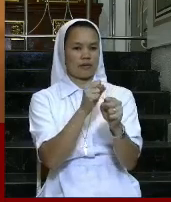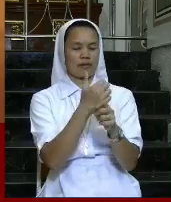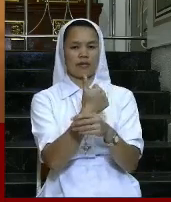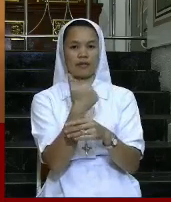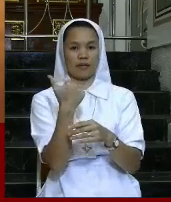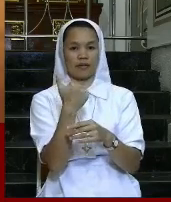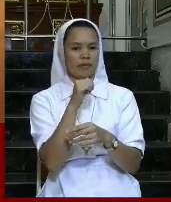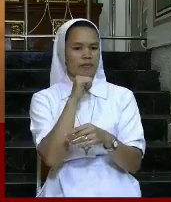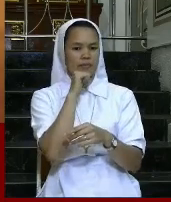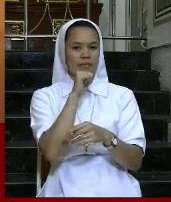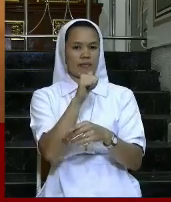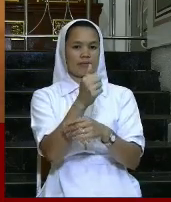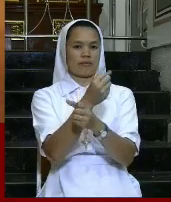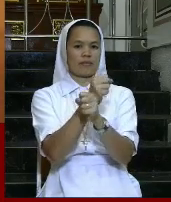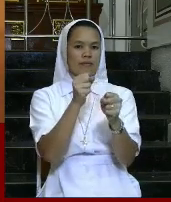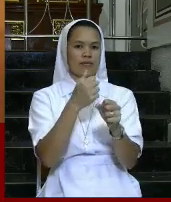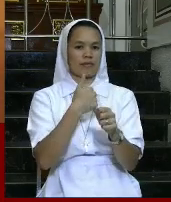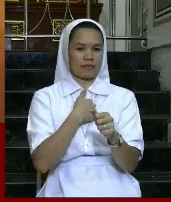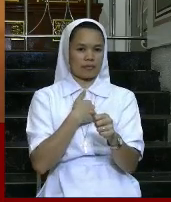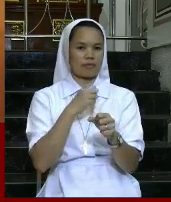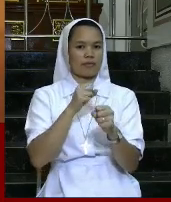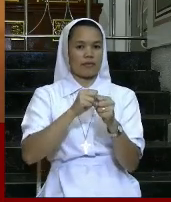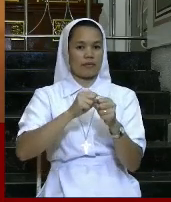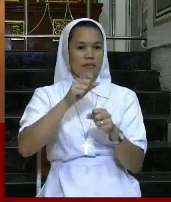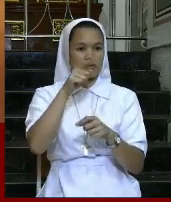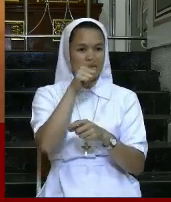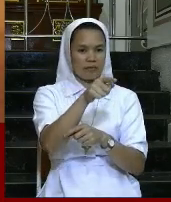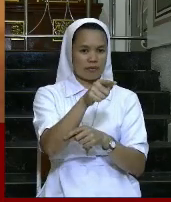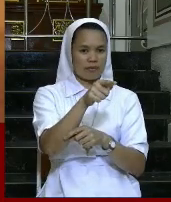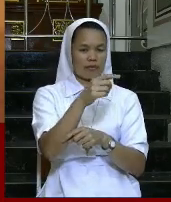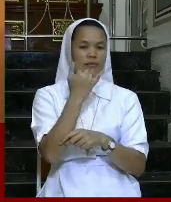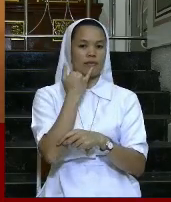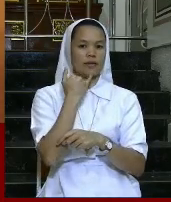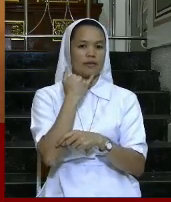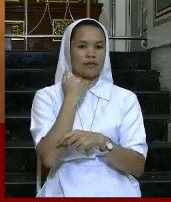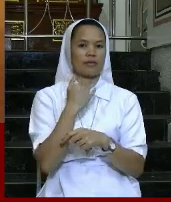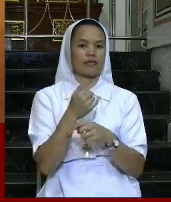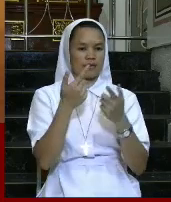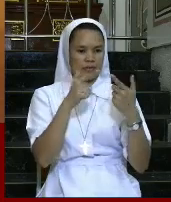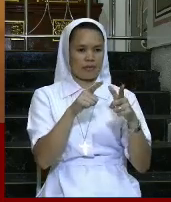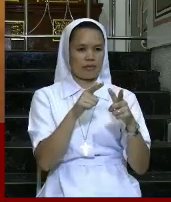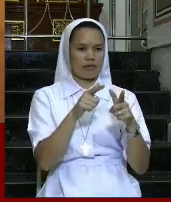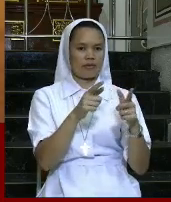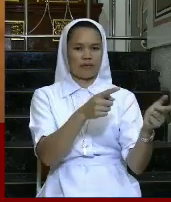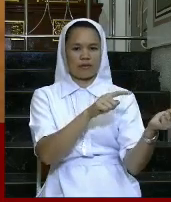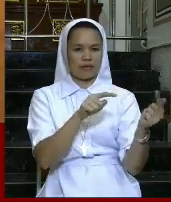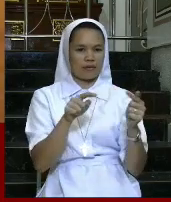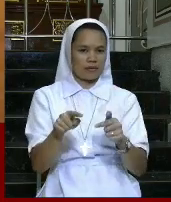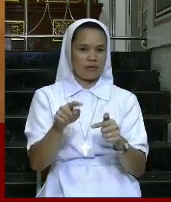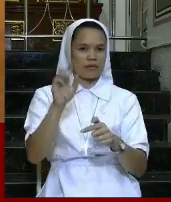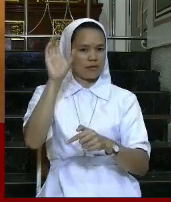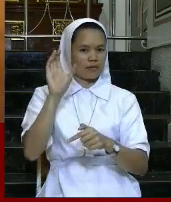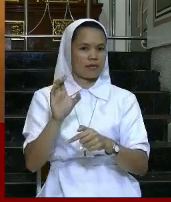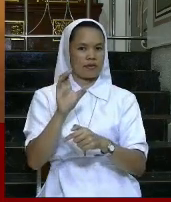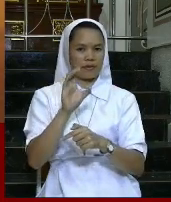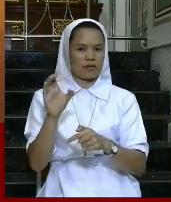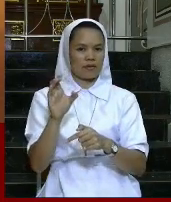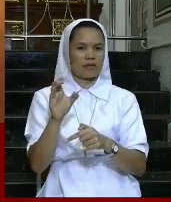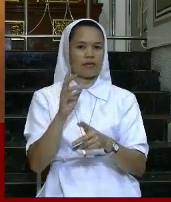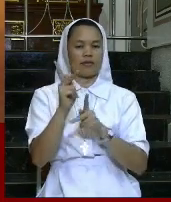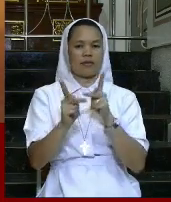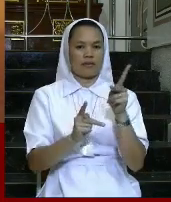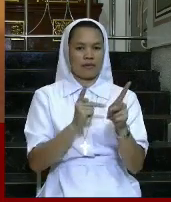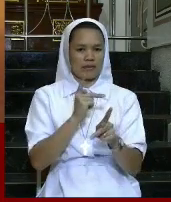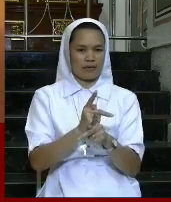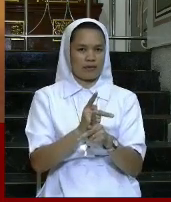He cannot save himself. So he is the King of Israel. Let him come down from the cross now, and we will